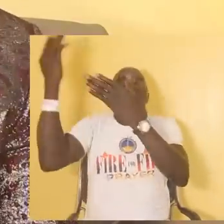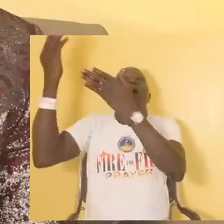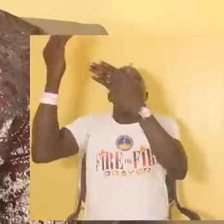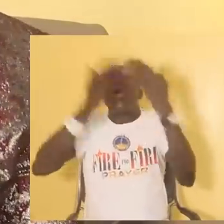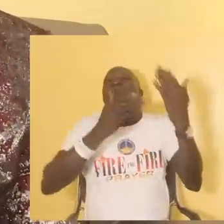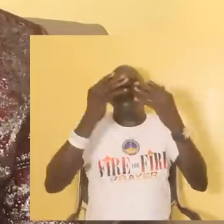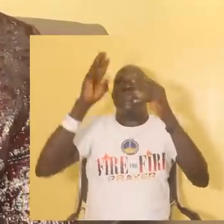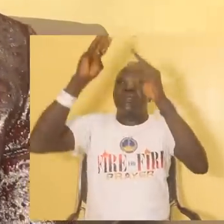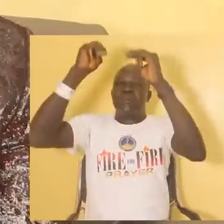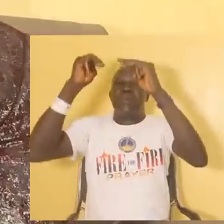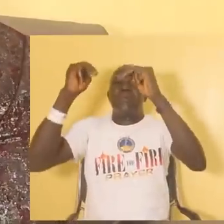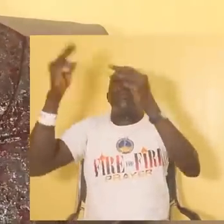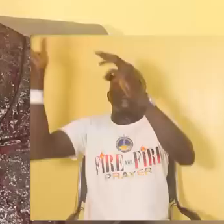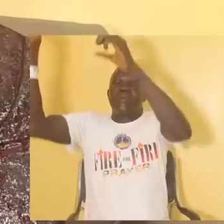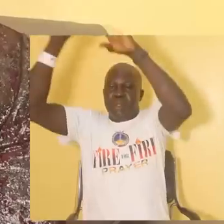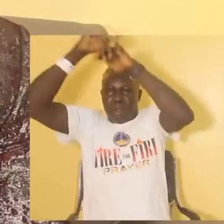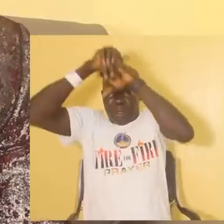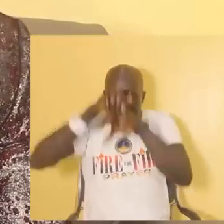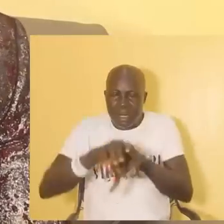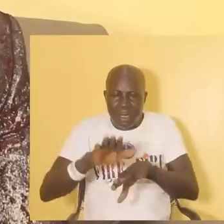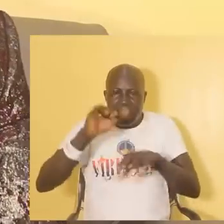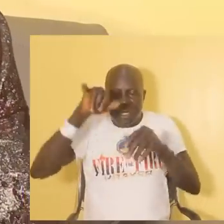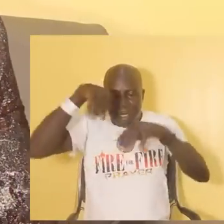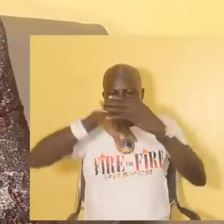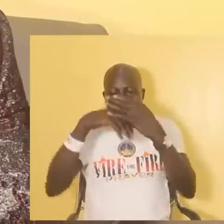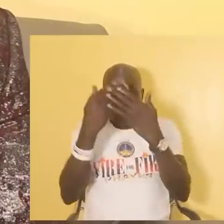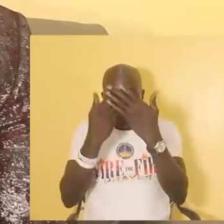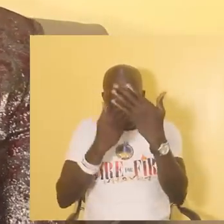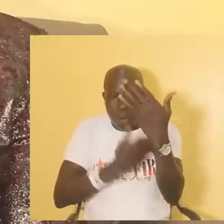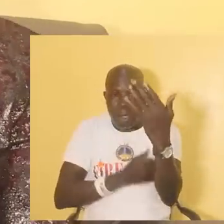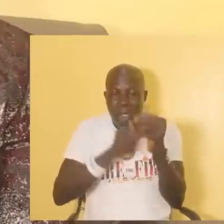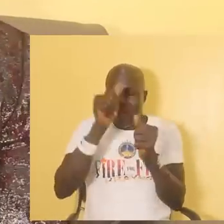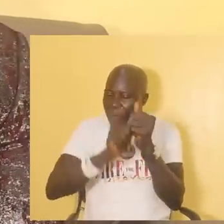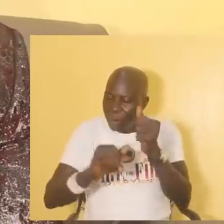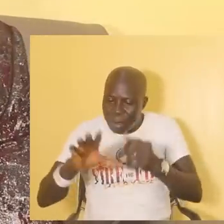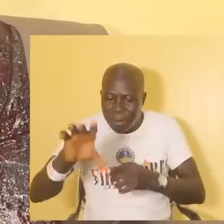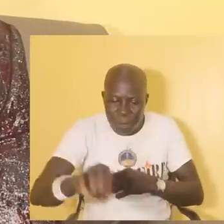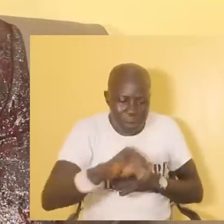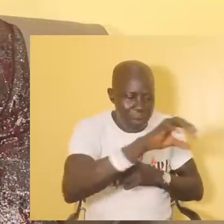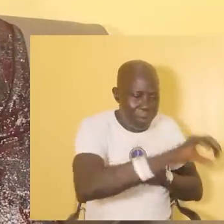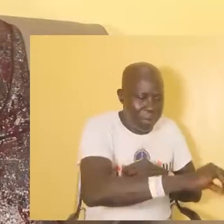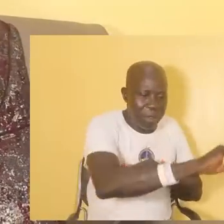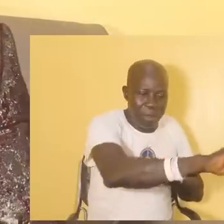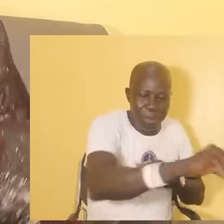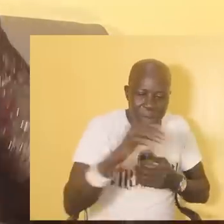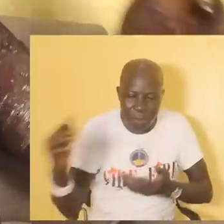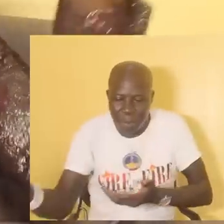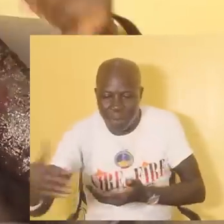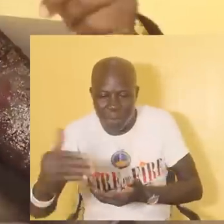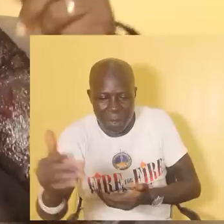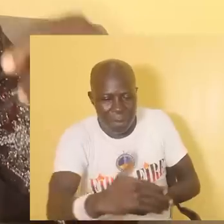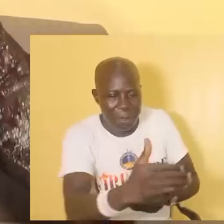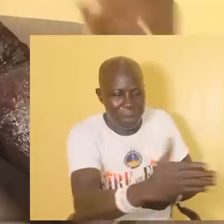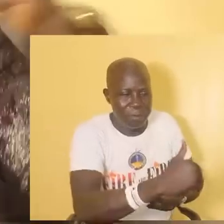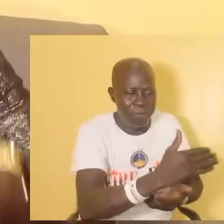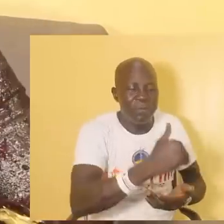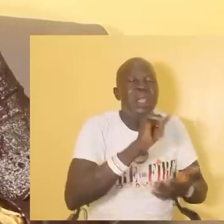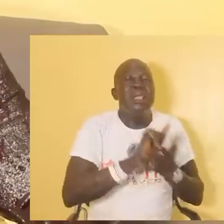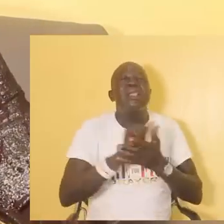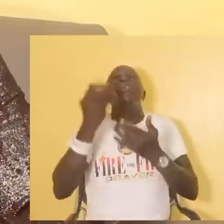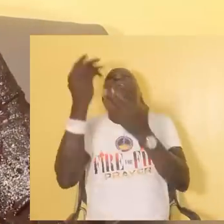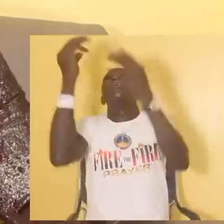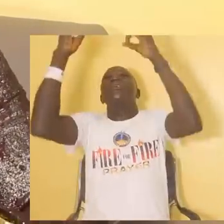A man will be relieved. Nigba to ba daro. La money, they will not pack the money. Oh, the Jew will